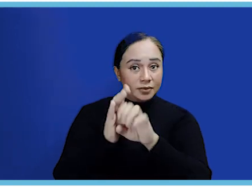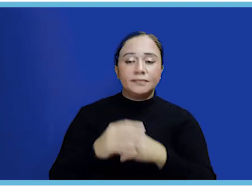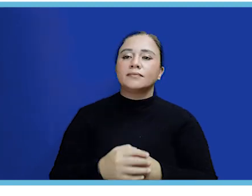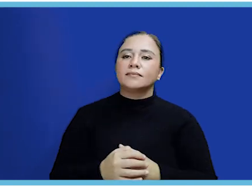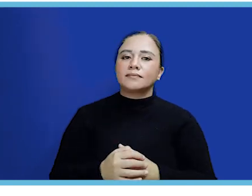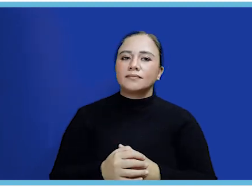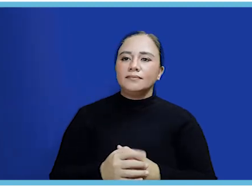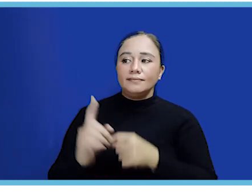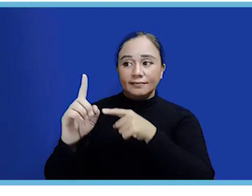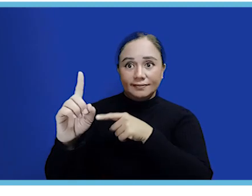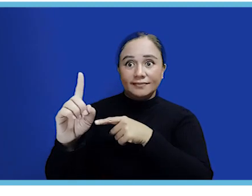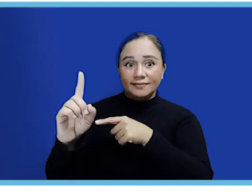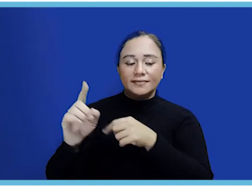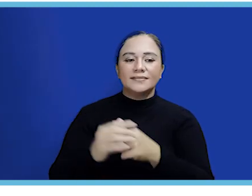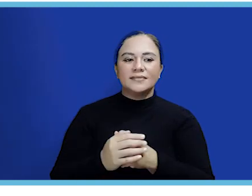Examples.